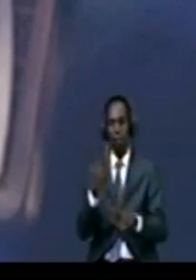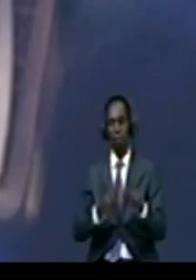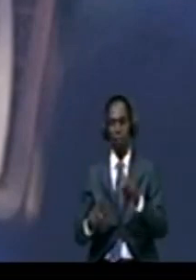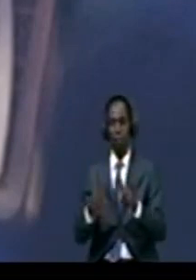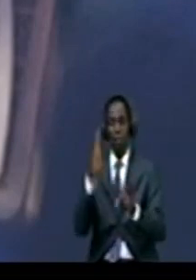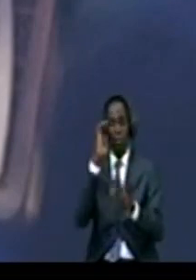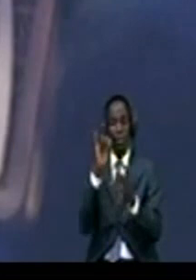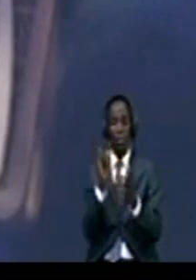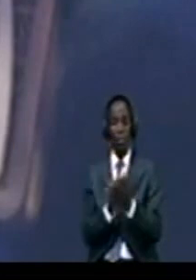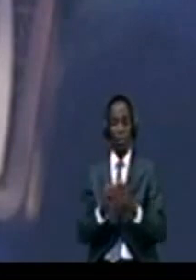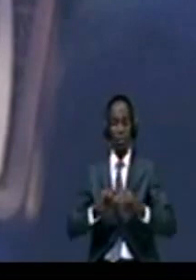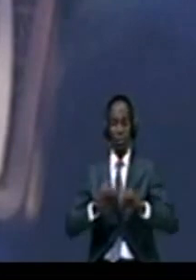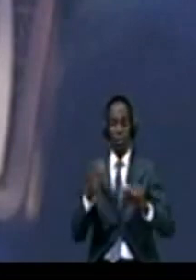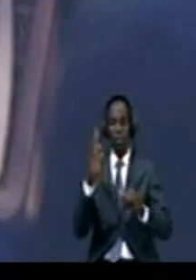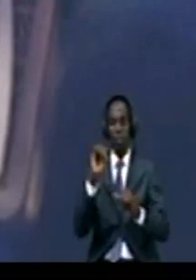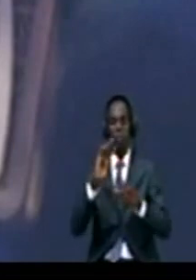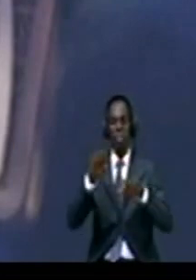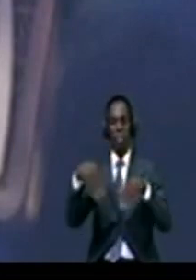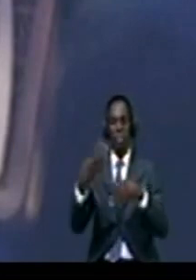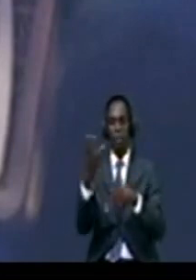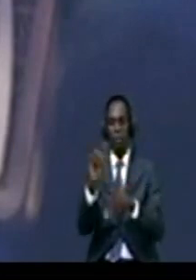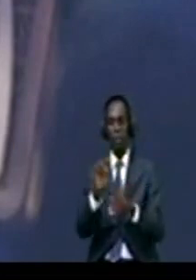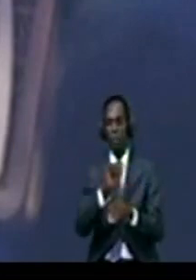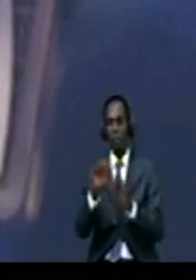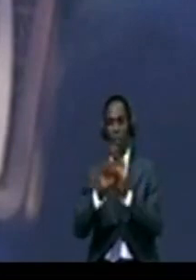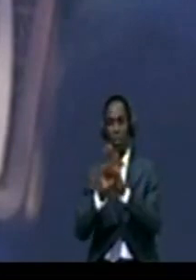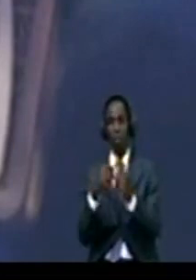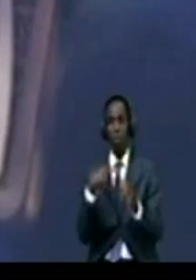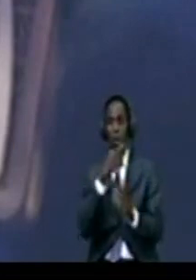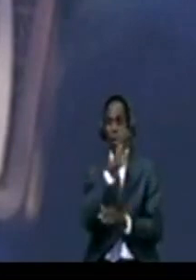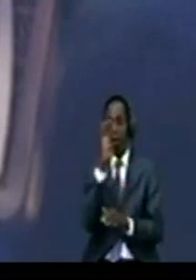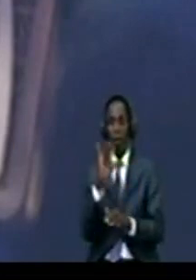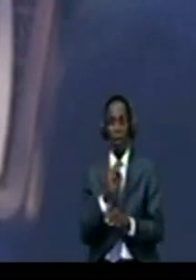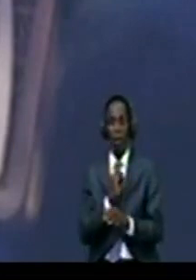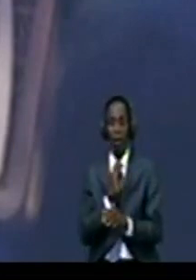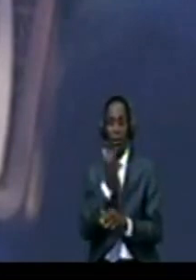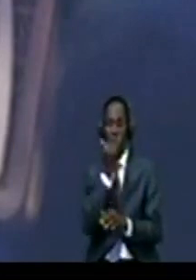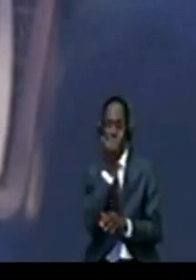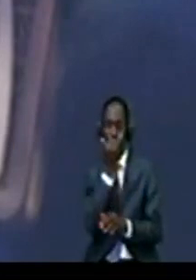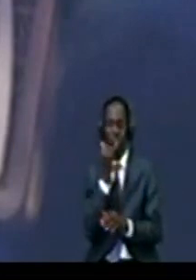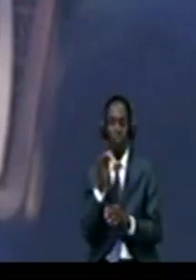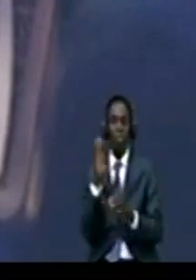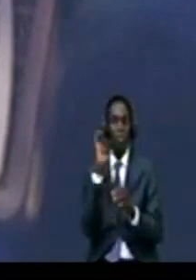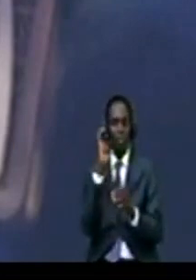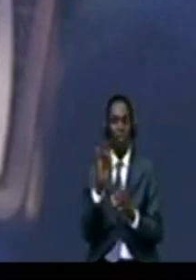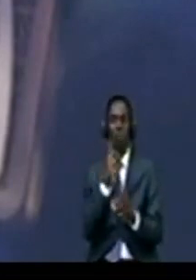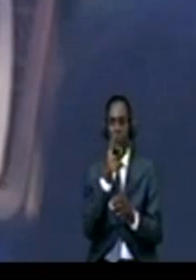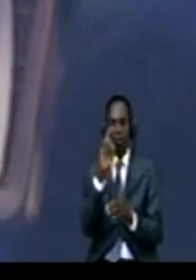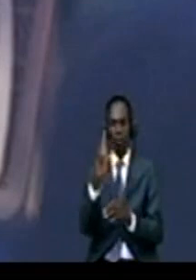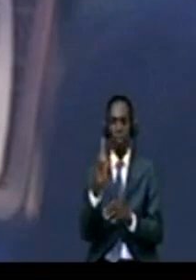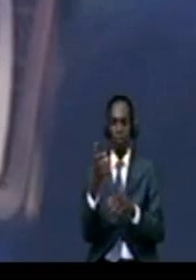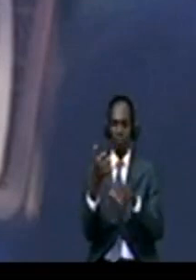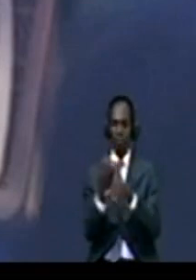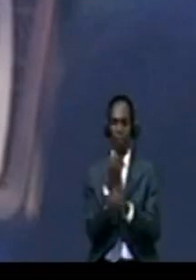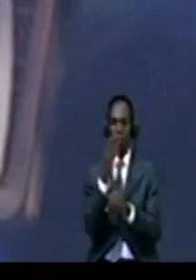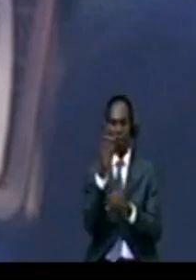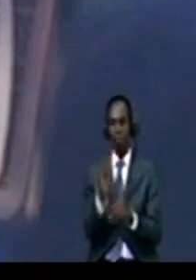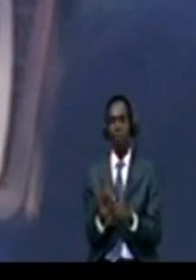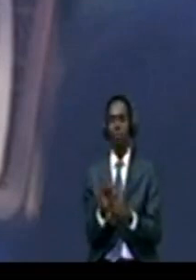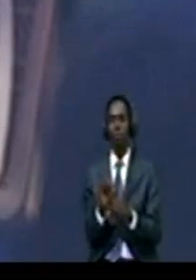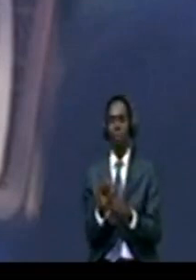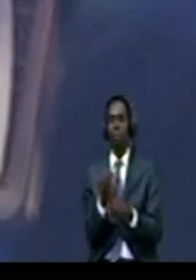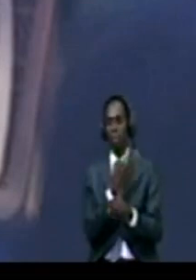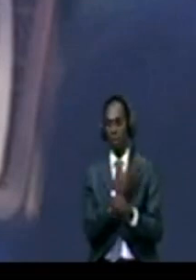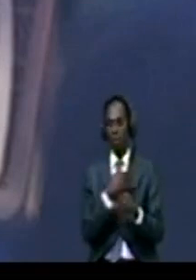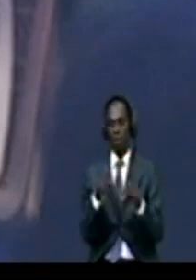gave them a sign, saying, Whomsoever I shall kiss, that same is he. Hold him fast. And forthwith